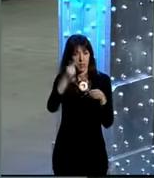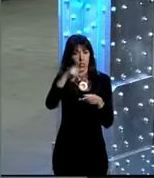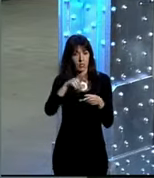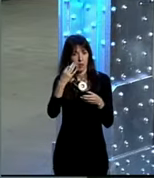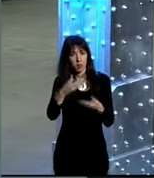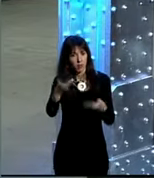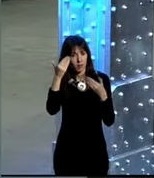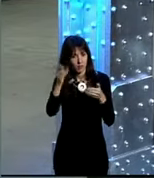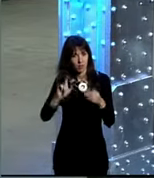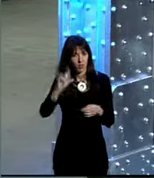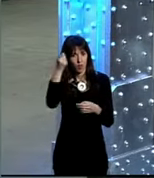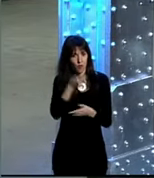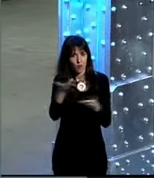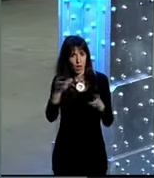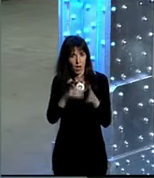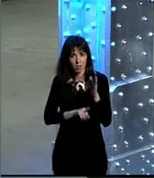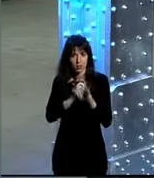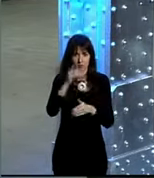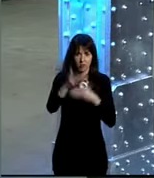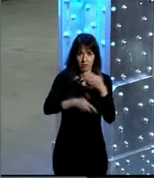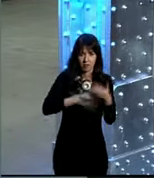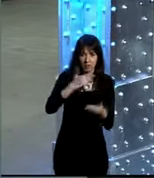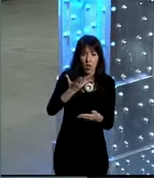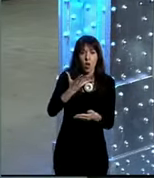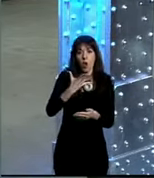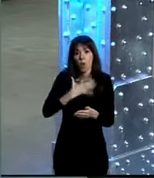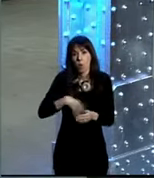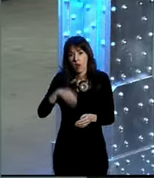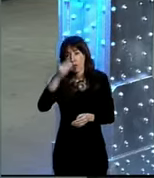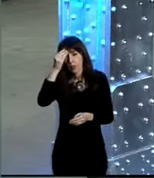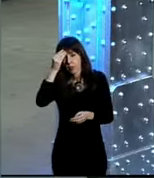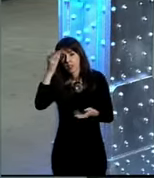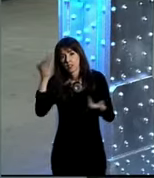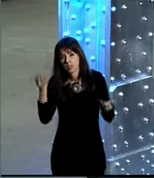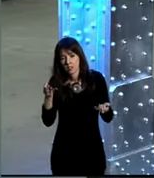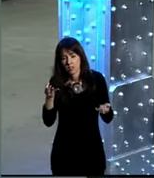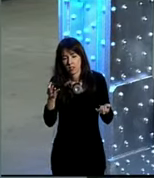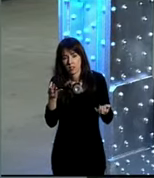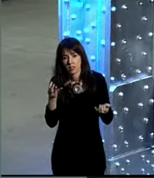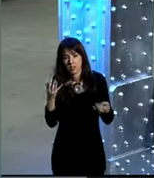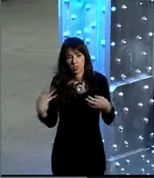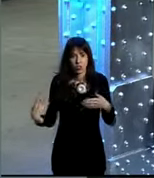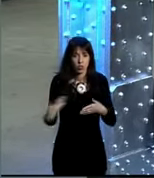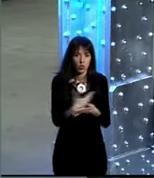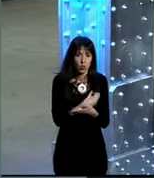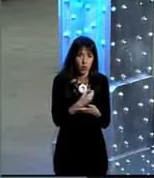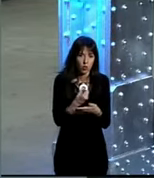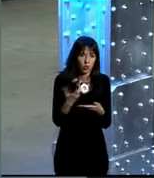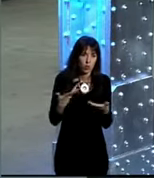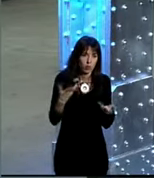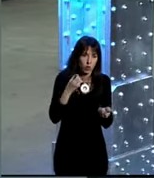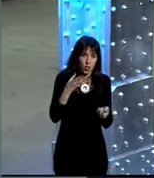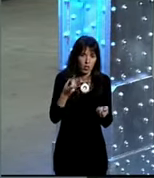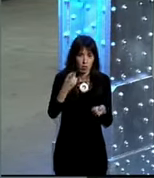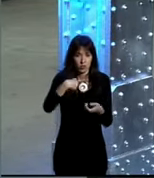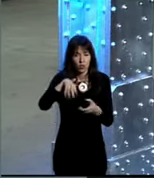others. You might think that you and your content are, we and our content is at the heart of what we're working at,